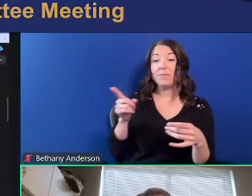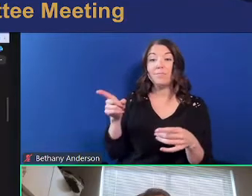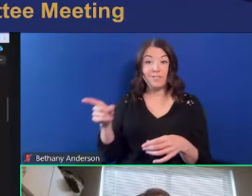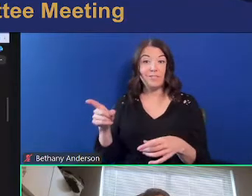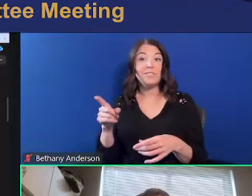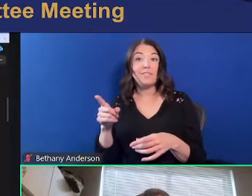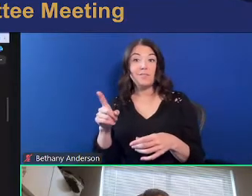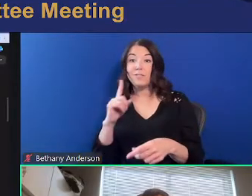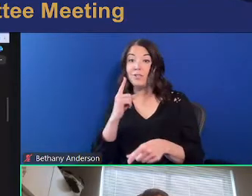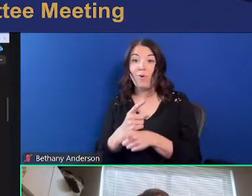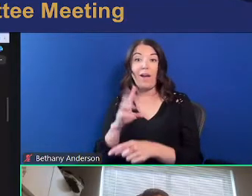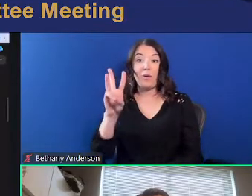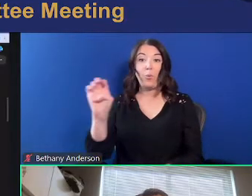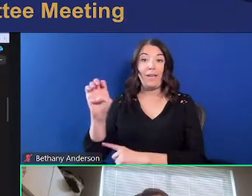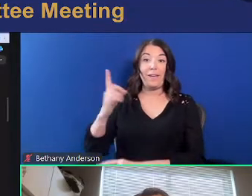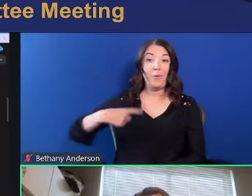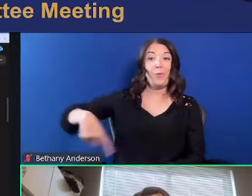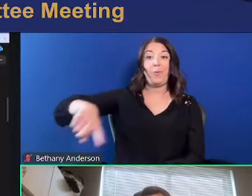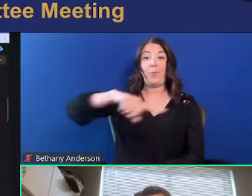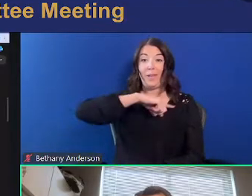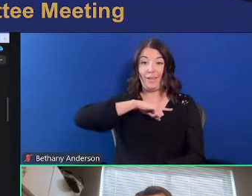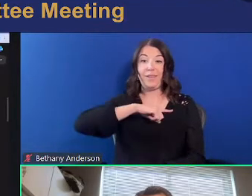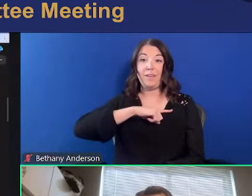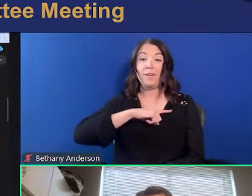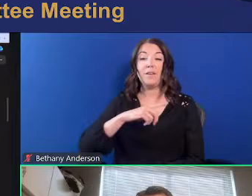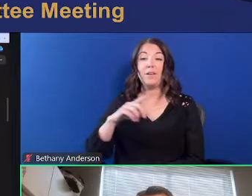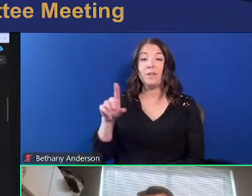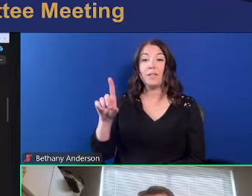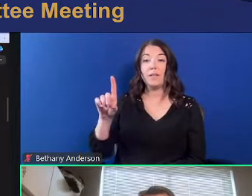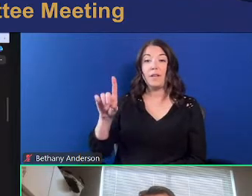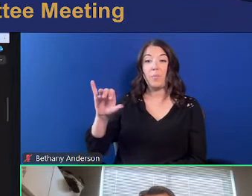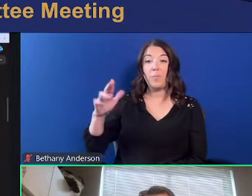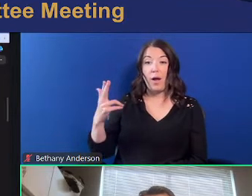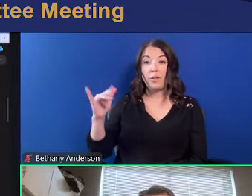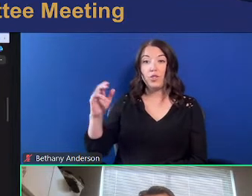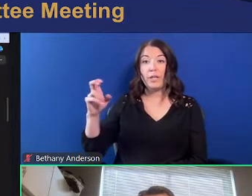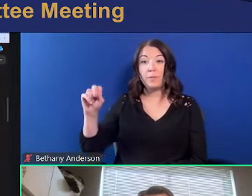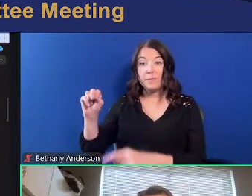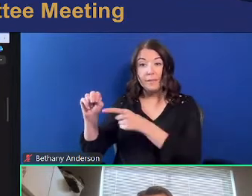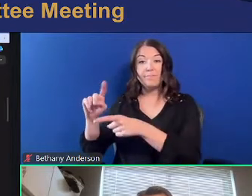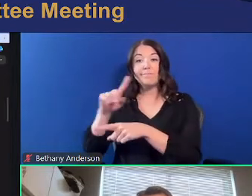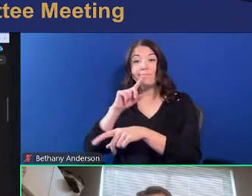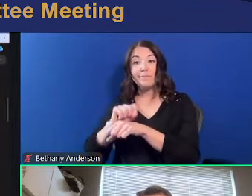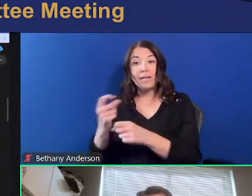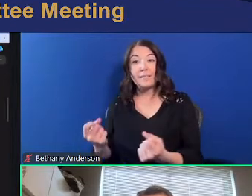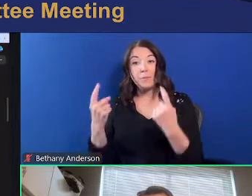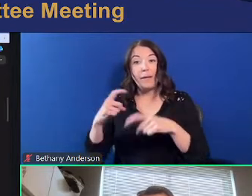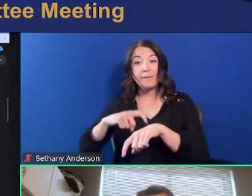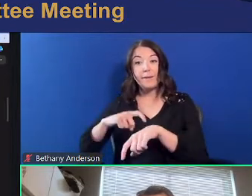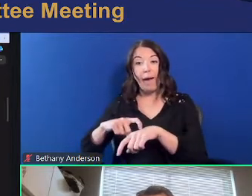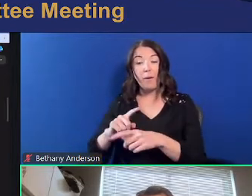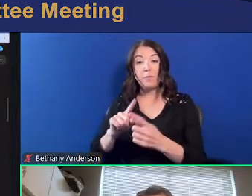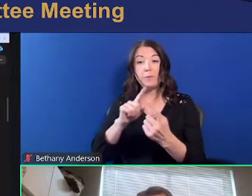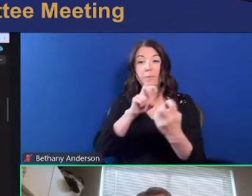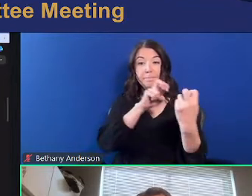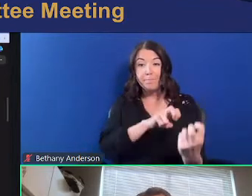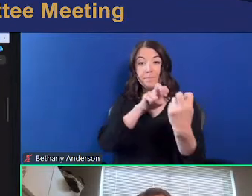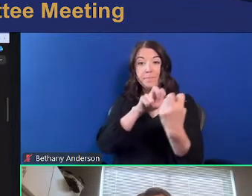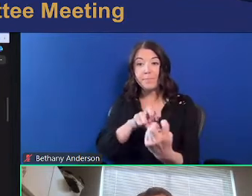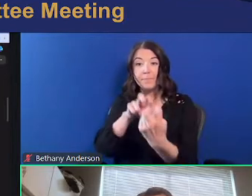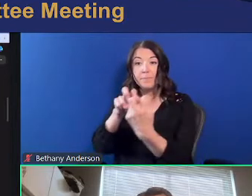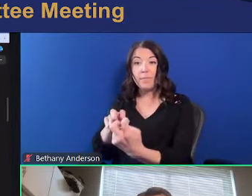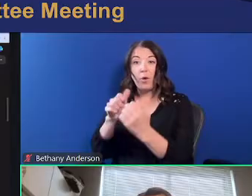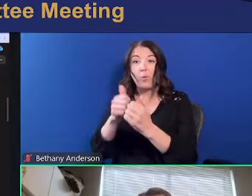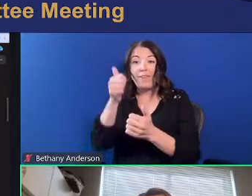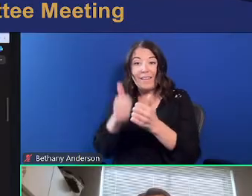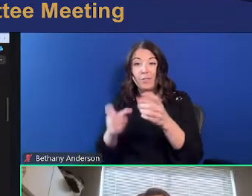to a more micro scale. Deborah Jacobson has made the time to meet with each of the directors, so the